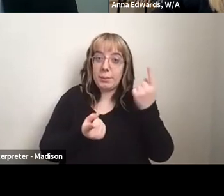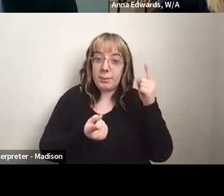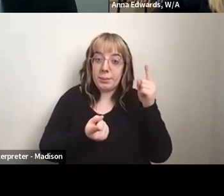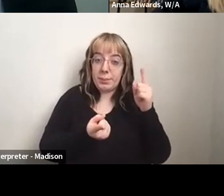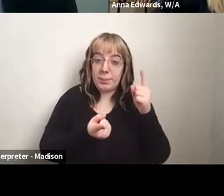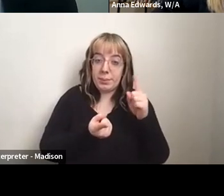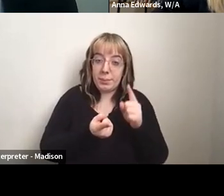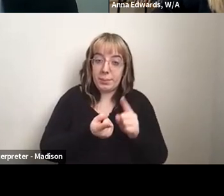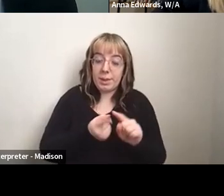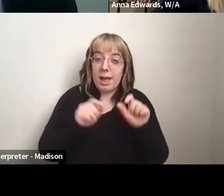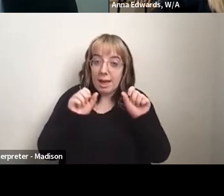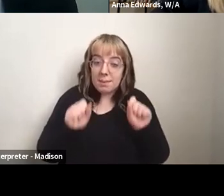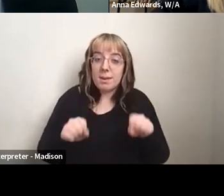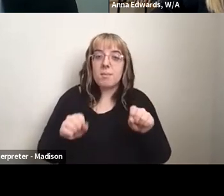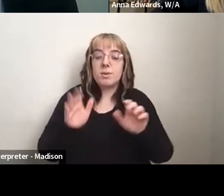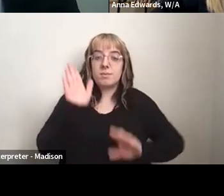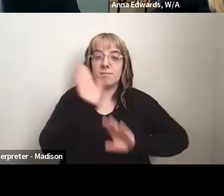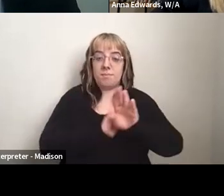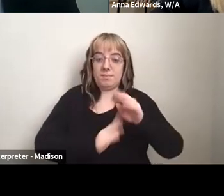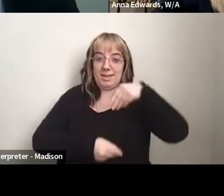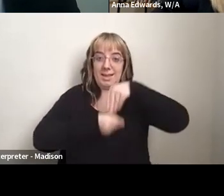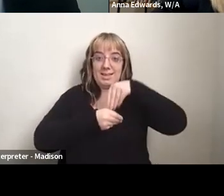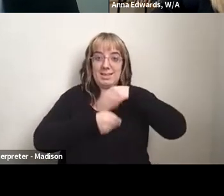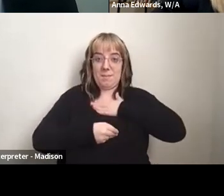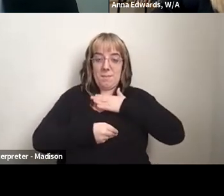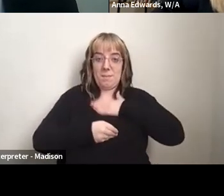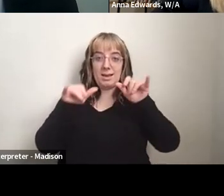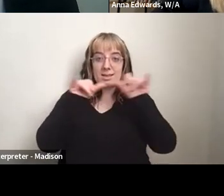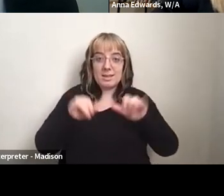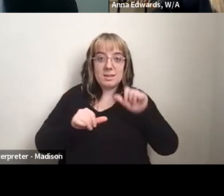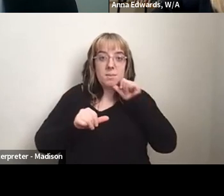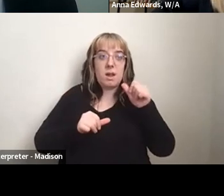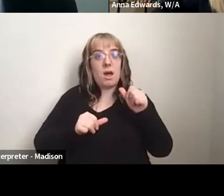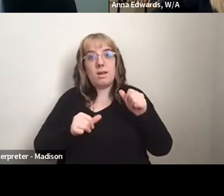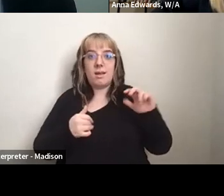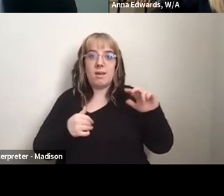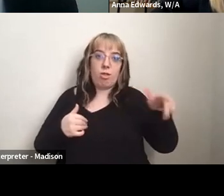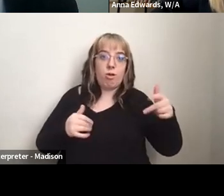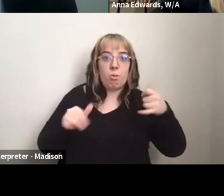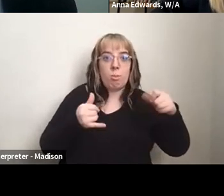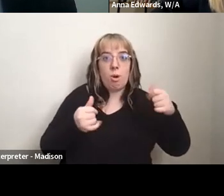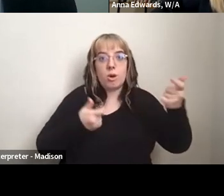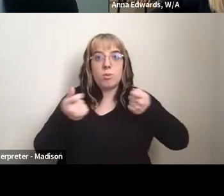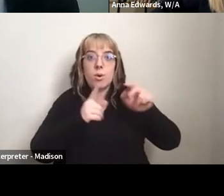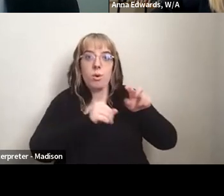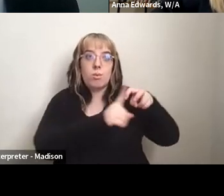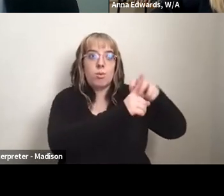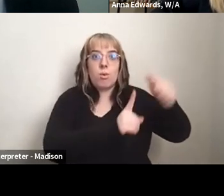able to build capacity in our own organization to continue the work. And so I think that's the biggest thing for me is when I work with somebody